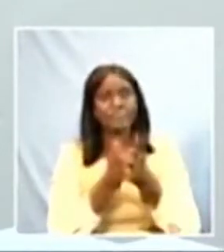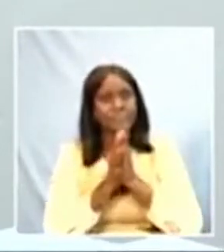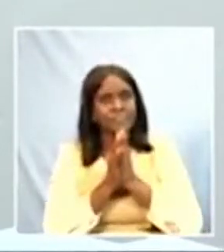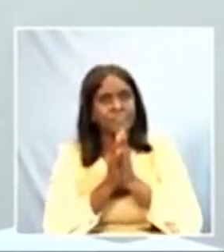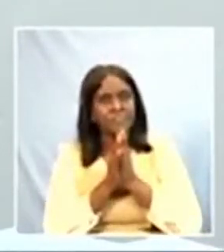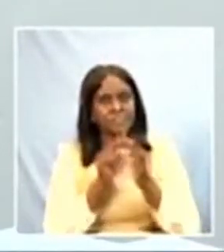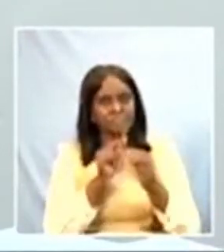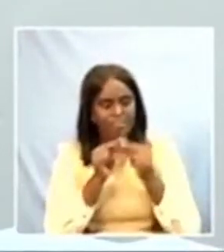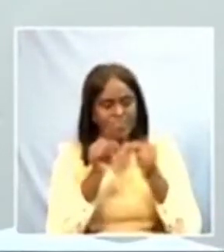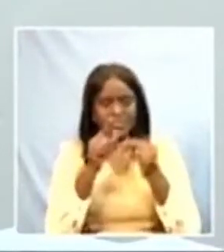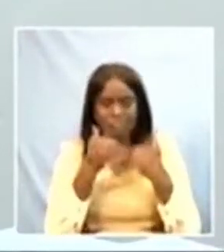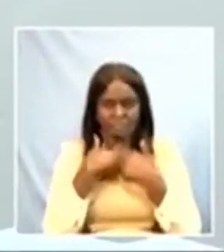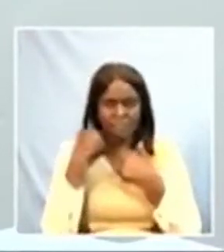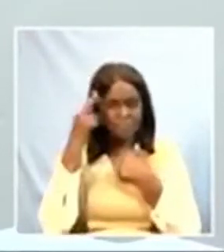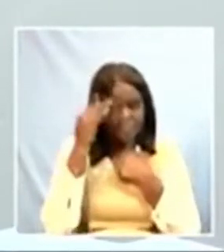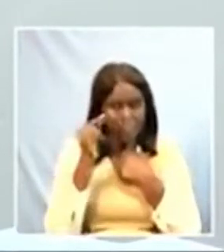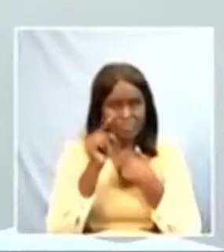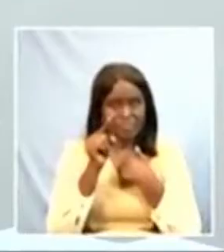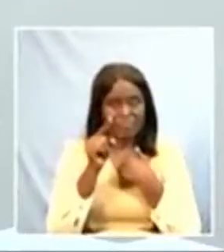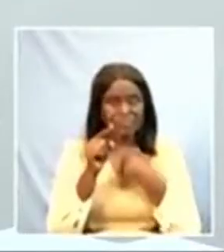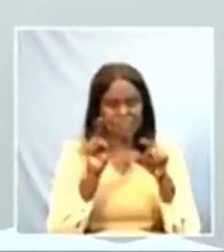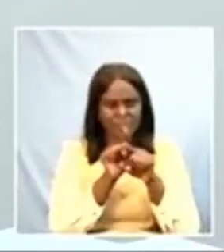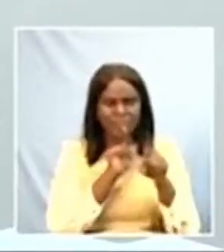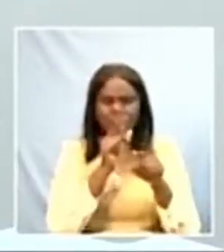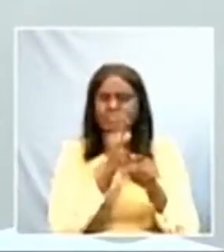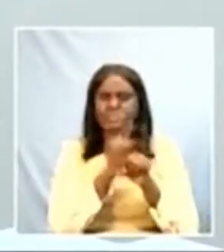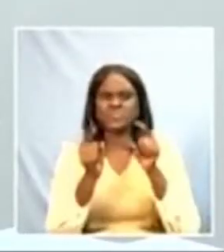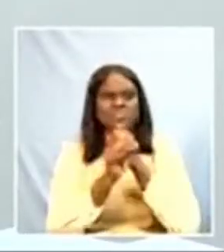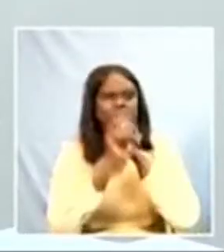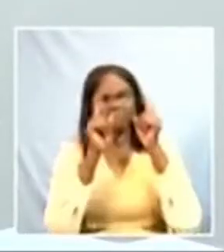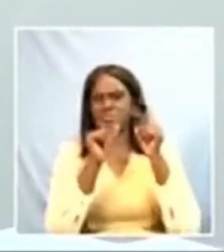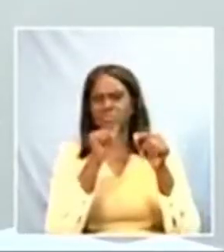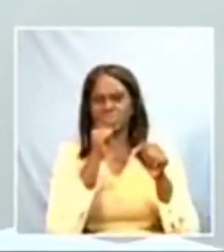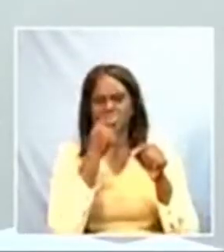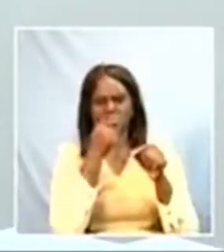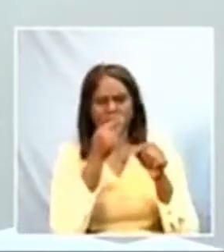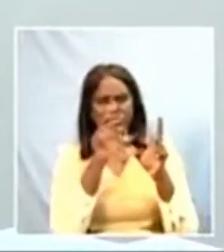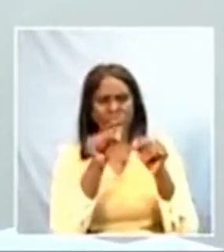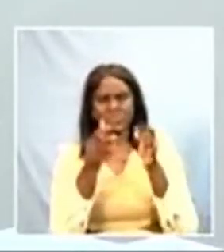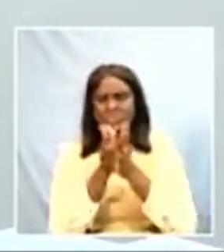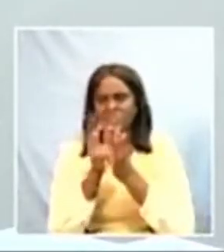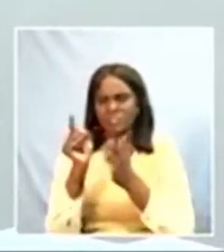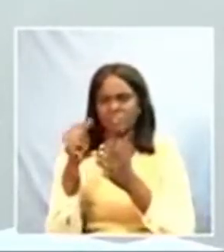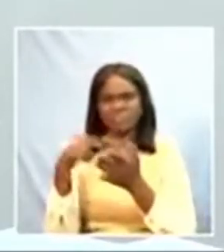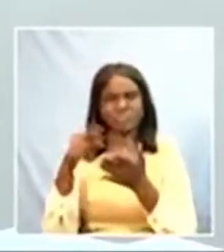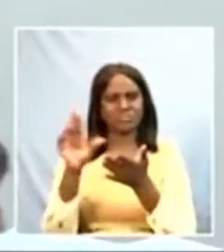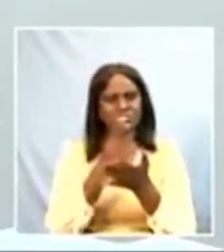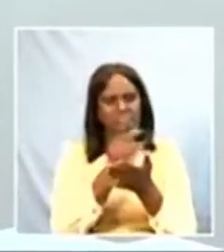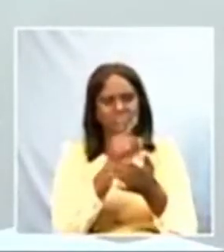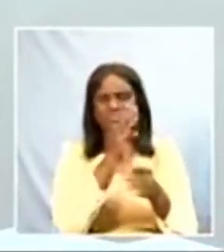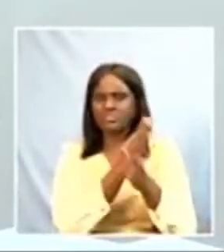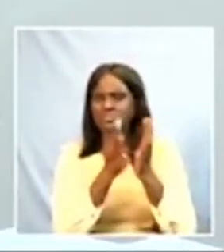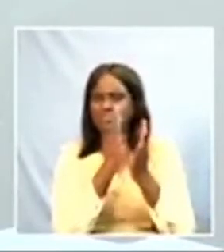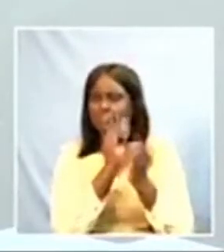that means you have a resolution. You don't just wake up and say, we claim you refund on a contract that is